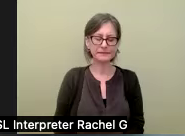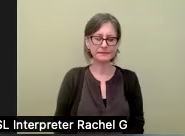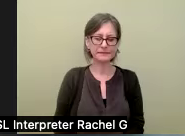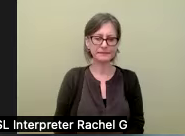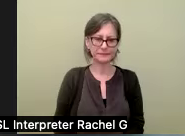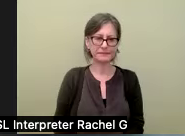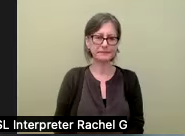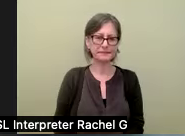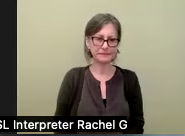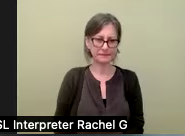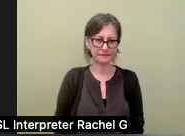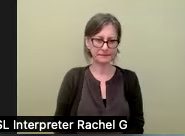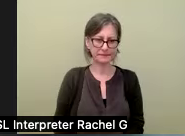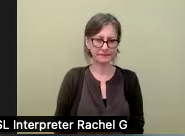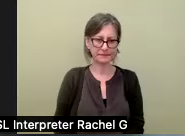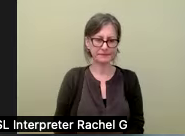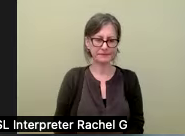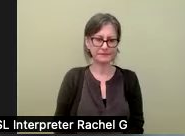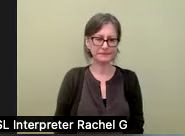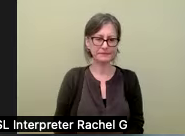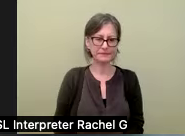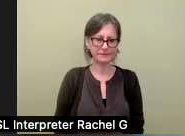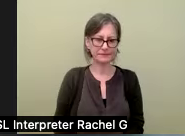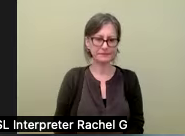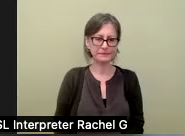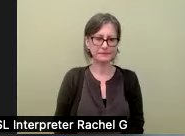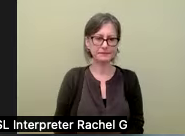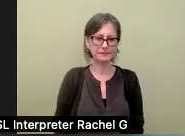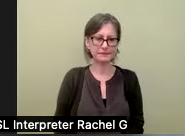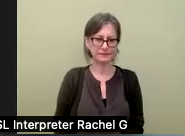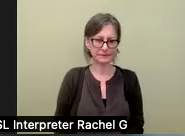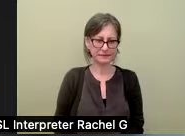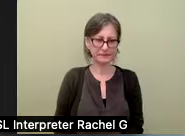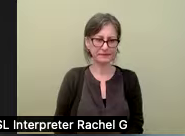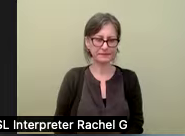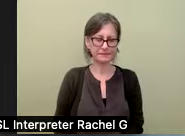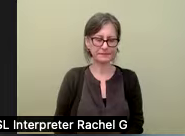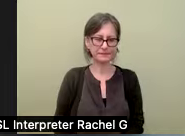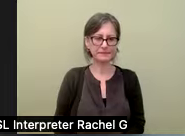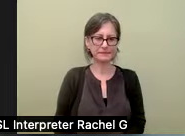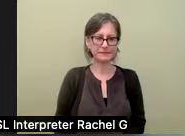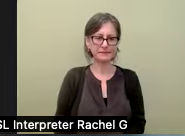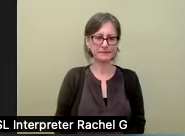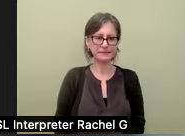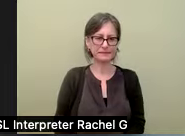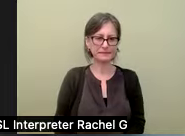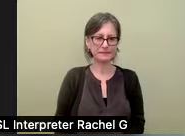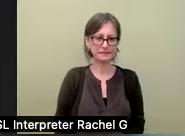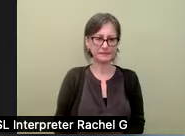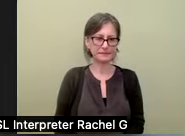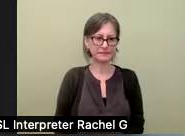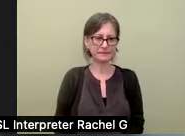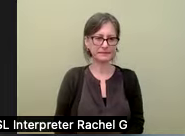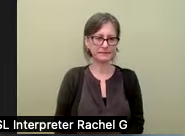coast, anytime. It's one of the most destructive forces in nature. A series of waves, usually caused